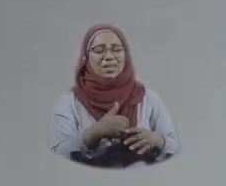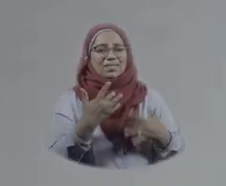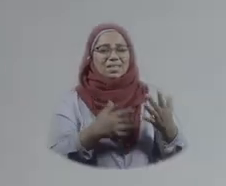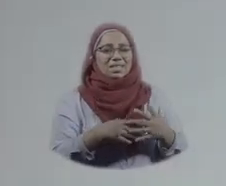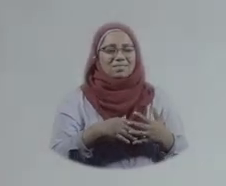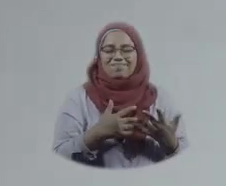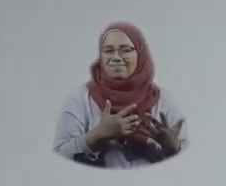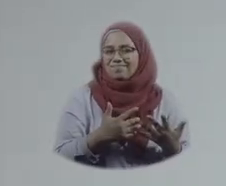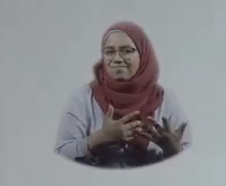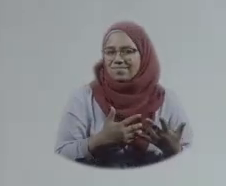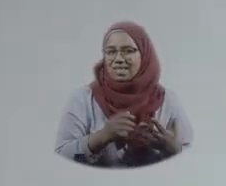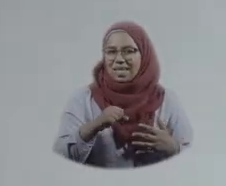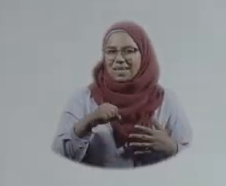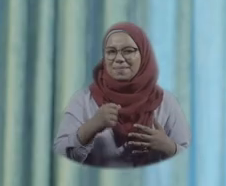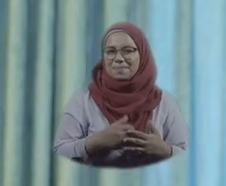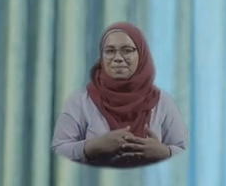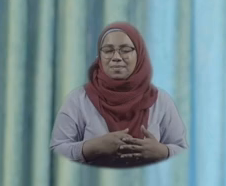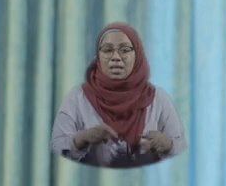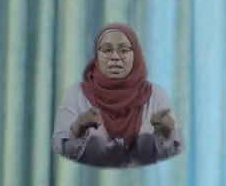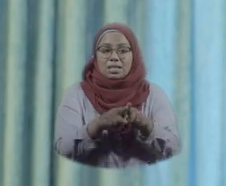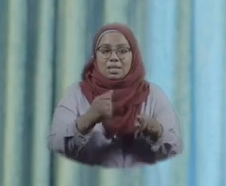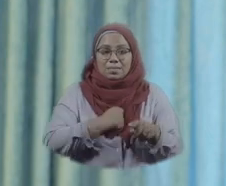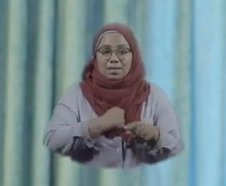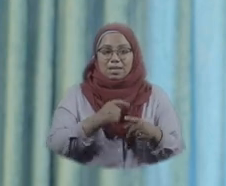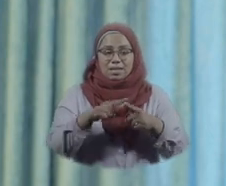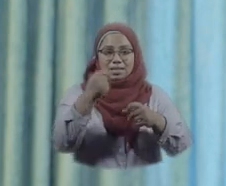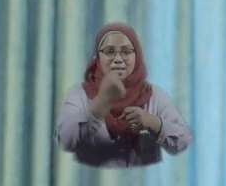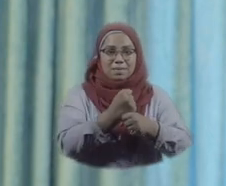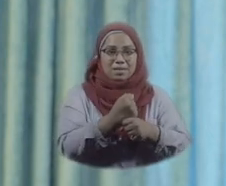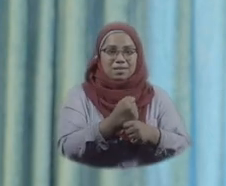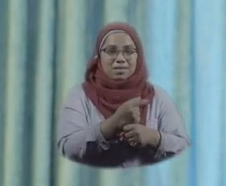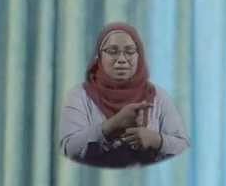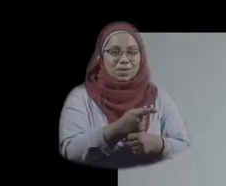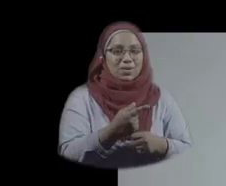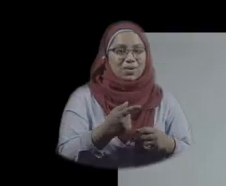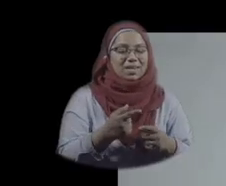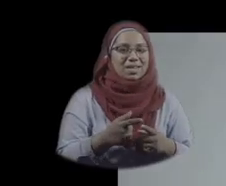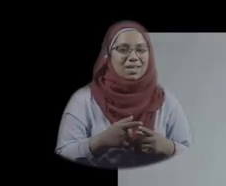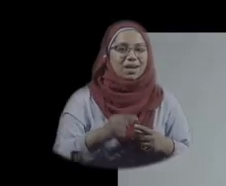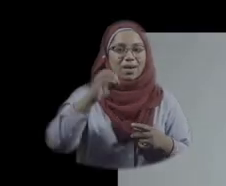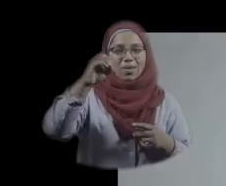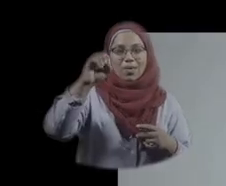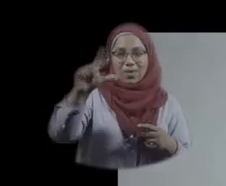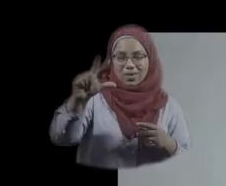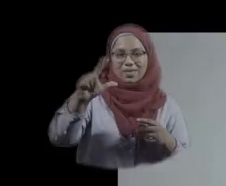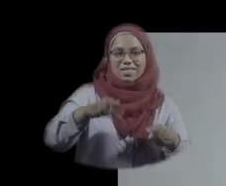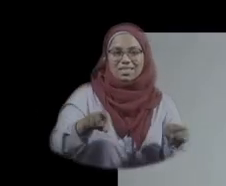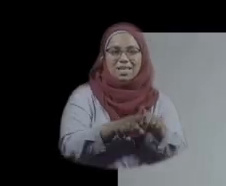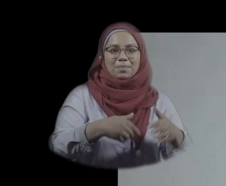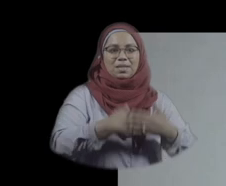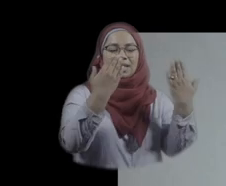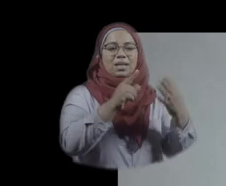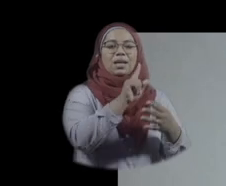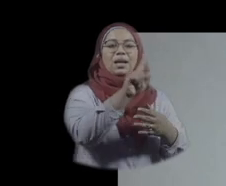I'd saved it up now. But yeah. I also have a story that we get to go, guys. Hey, all the world, those called